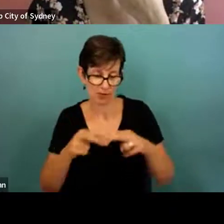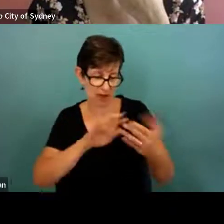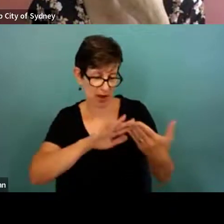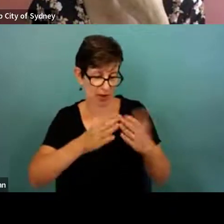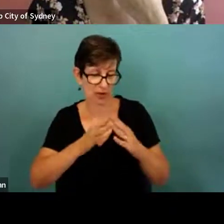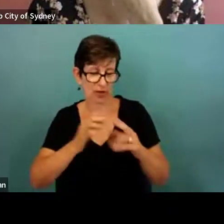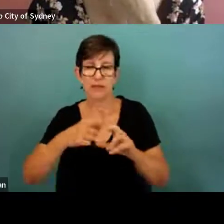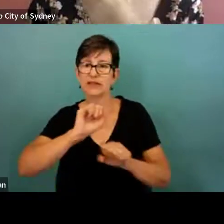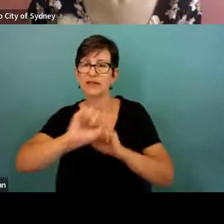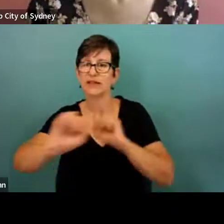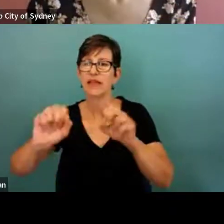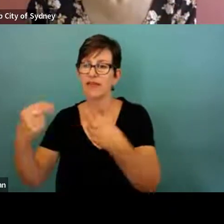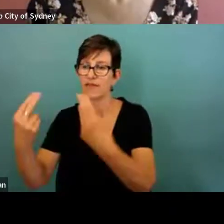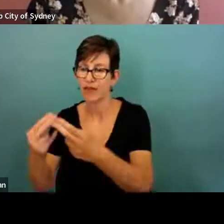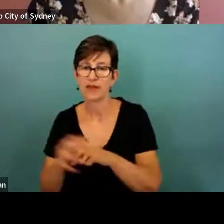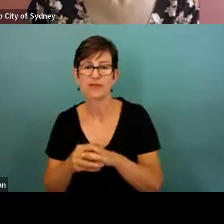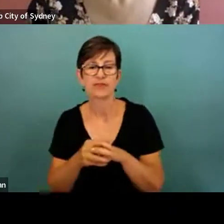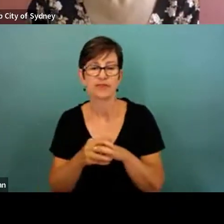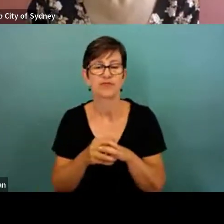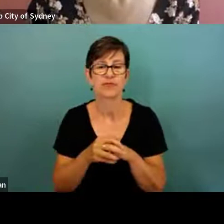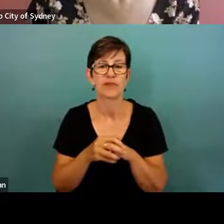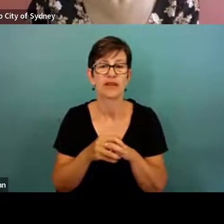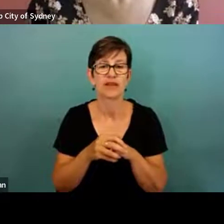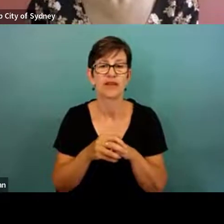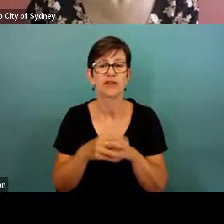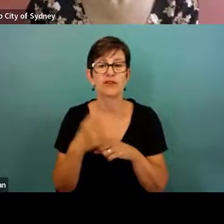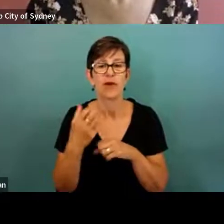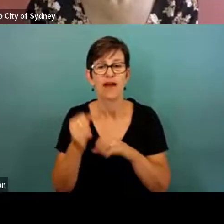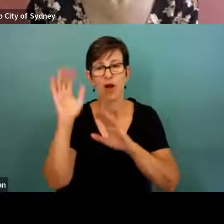The inclusion of The